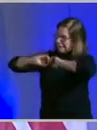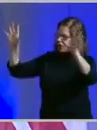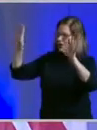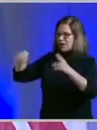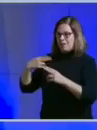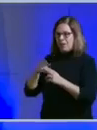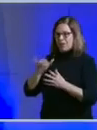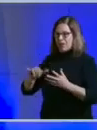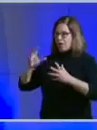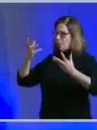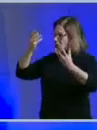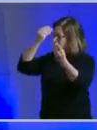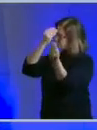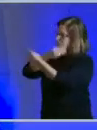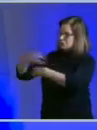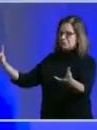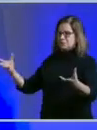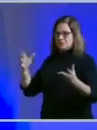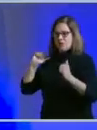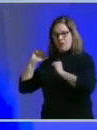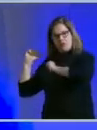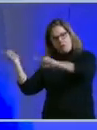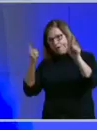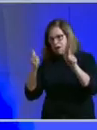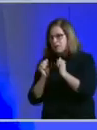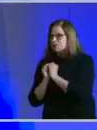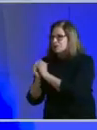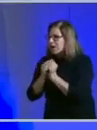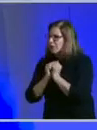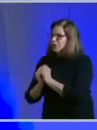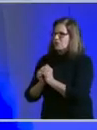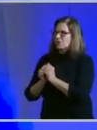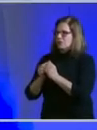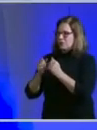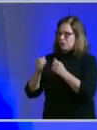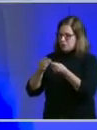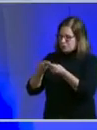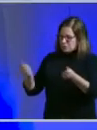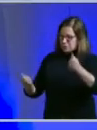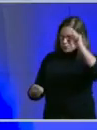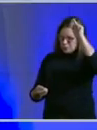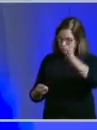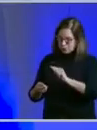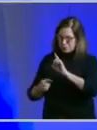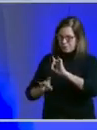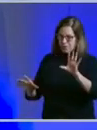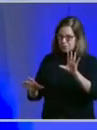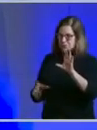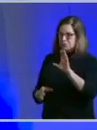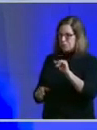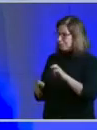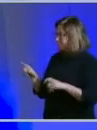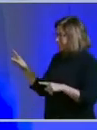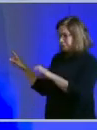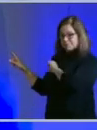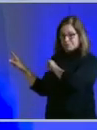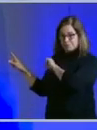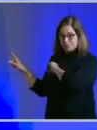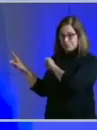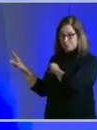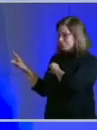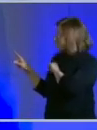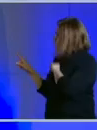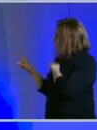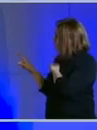Lacey. And so turning to Chief Newsham and MPD, we know prevention is one of the tools in our toolbox, but can you talk to us more